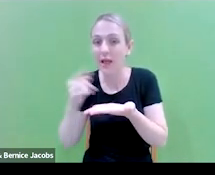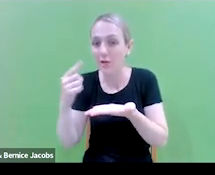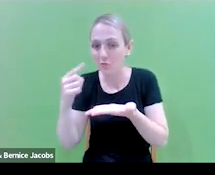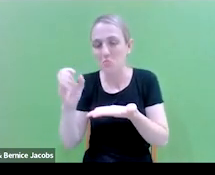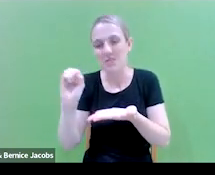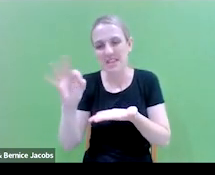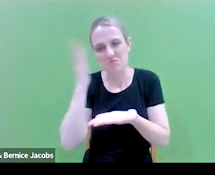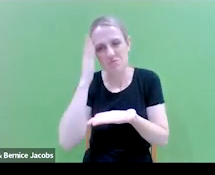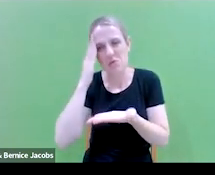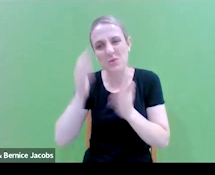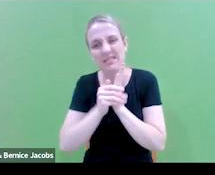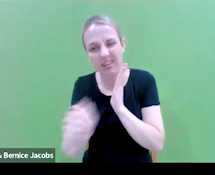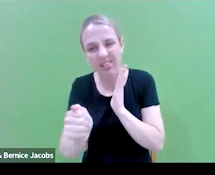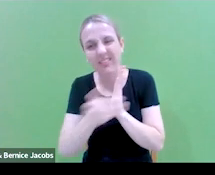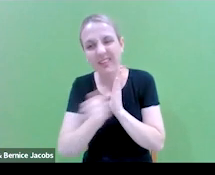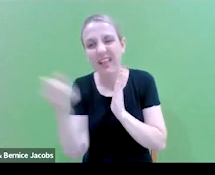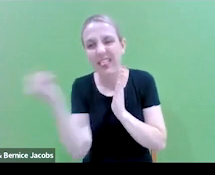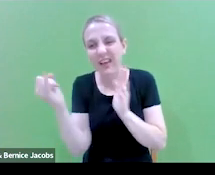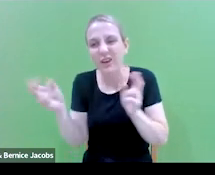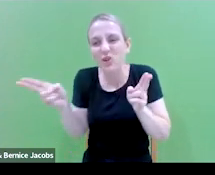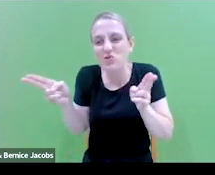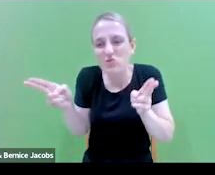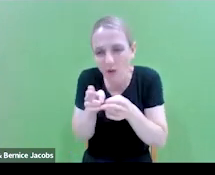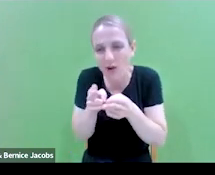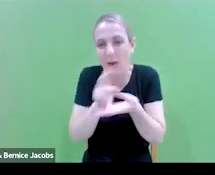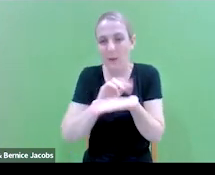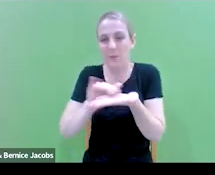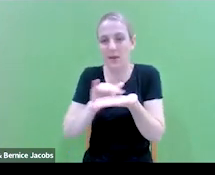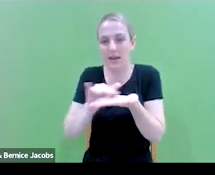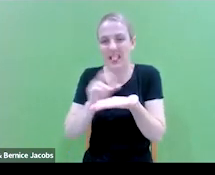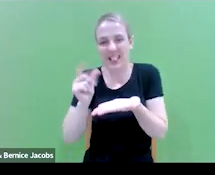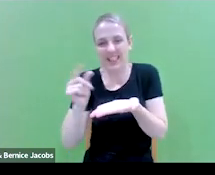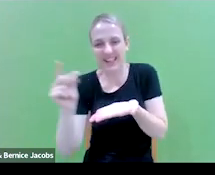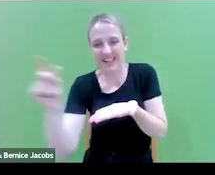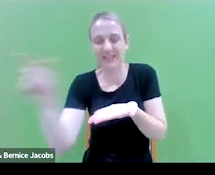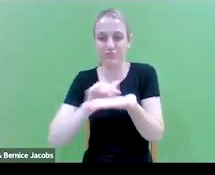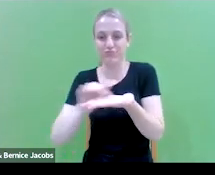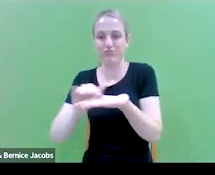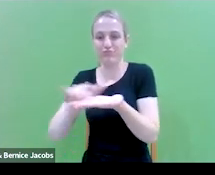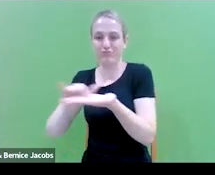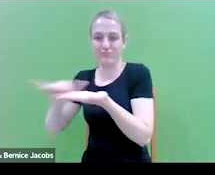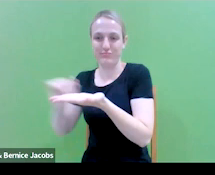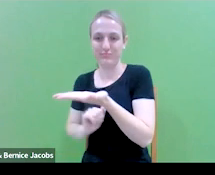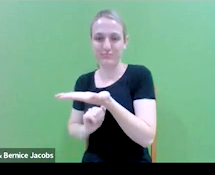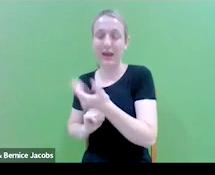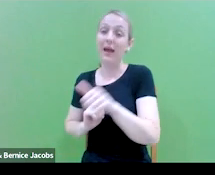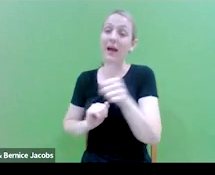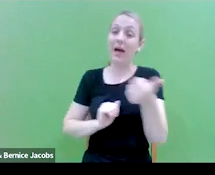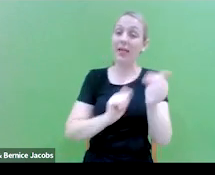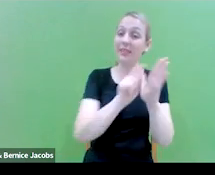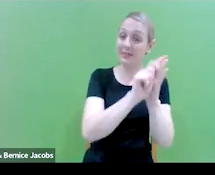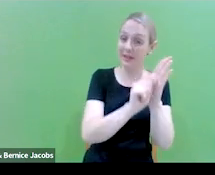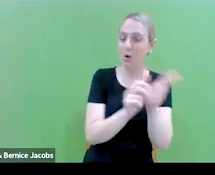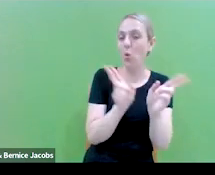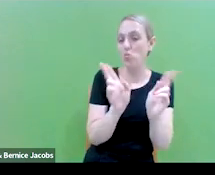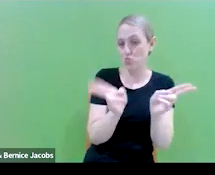Braille. So it's like shorthand writing, essentially, in Braille. And then there is kind of standard